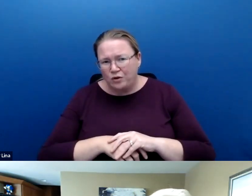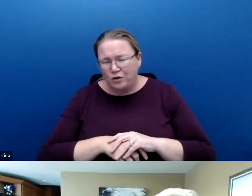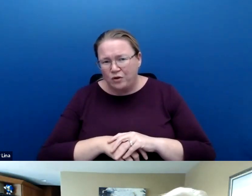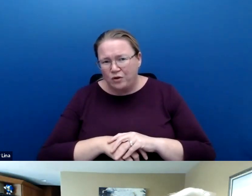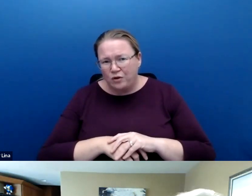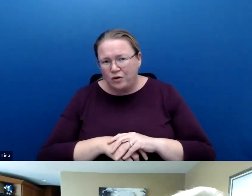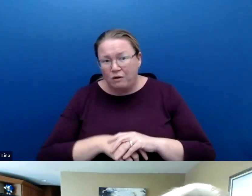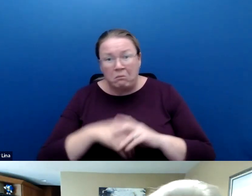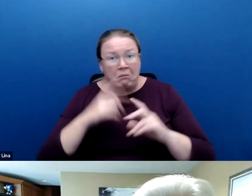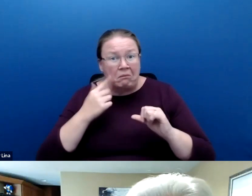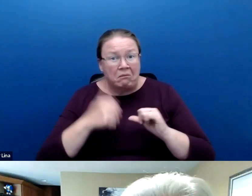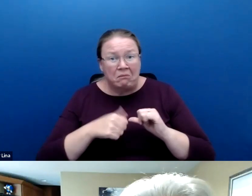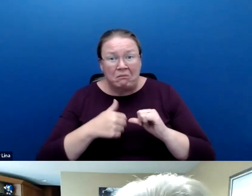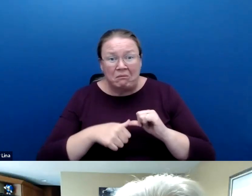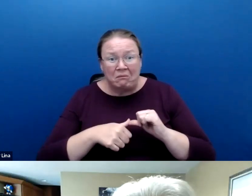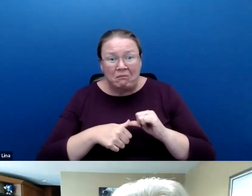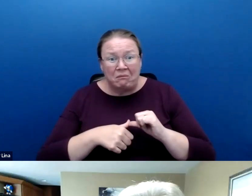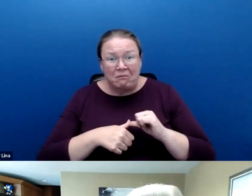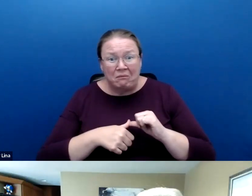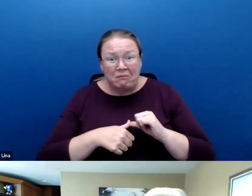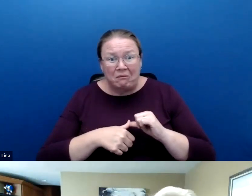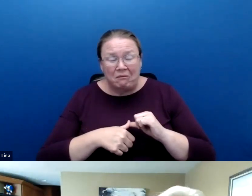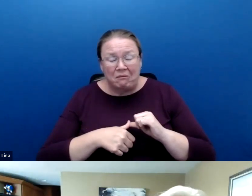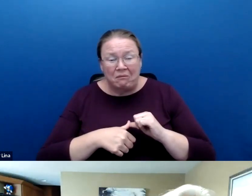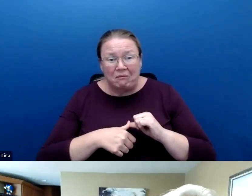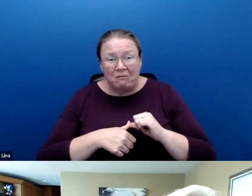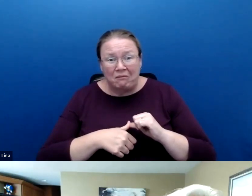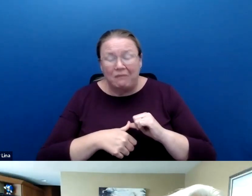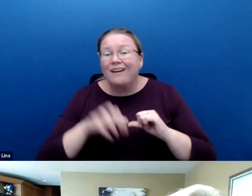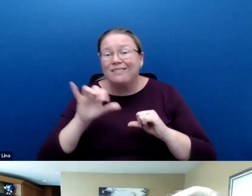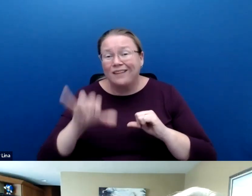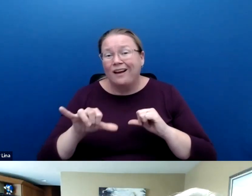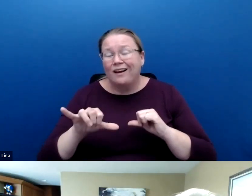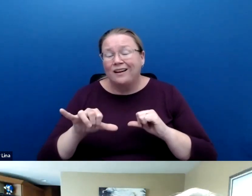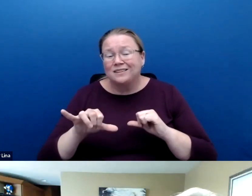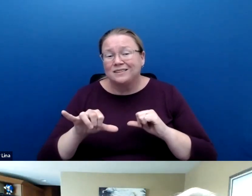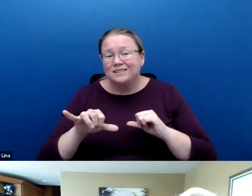I don't remember hearing that. Okay. But it's basically.